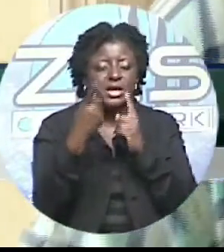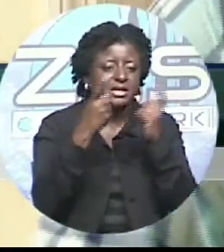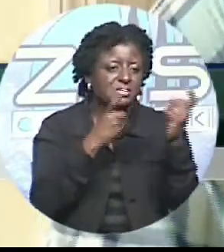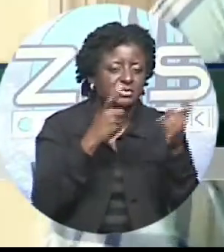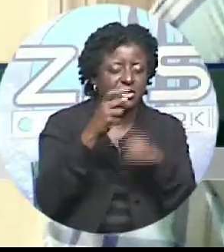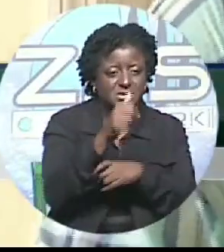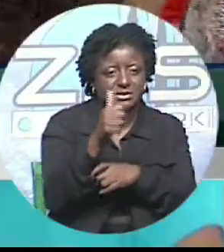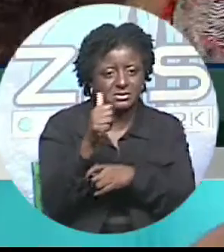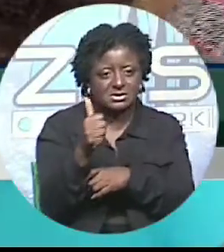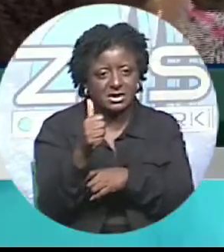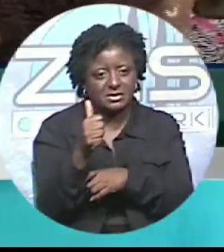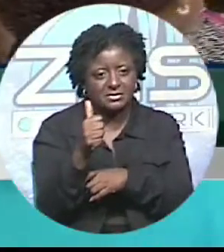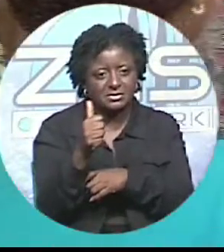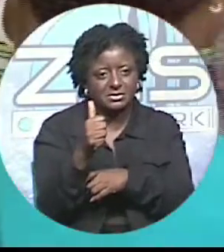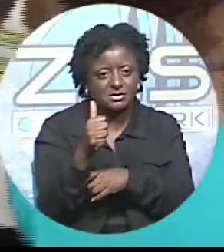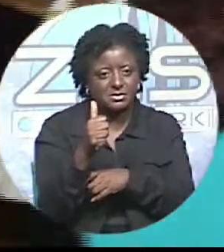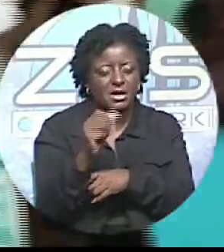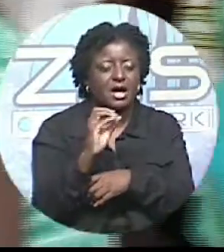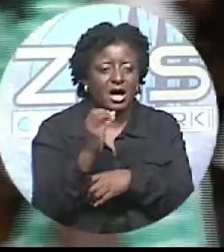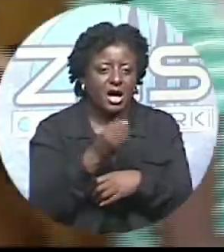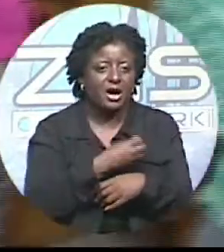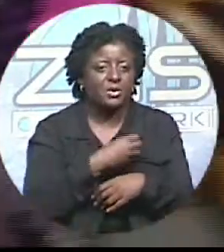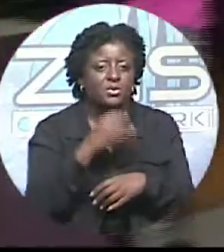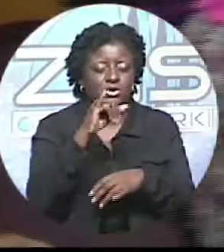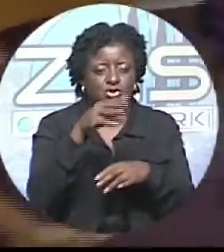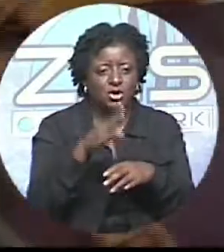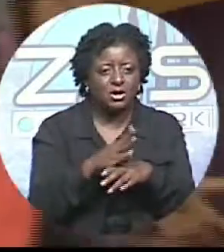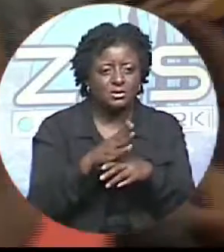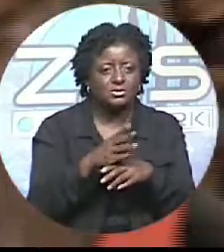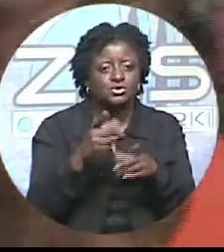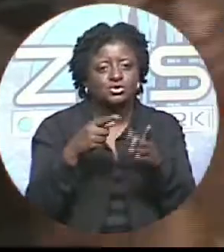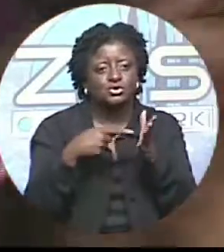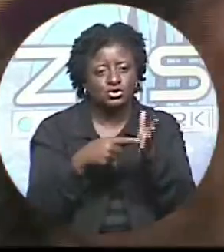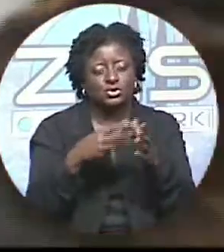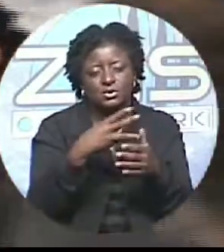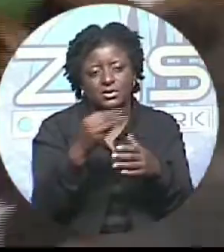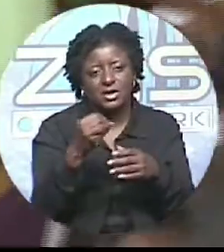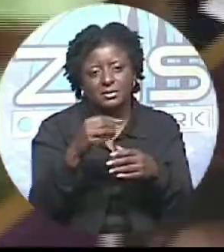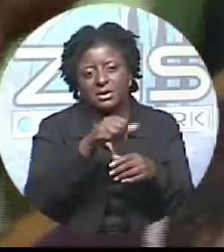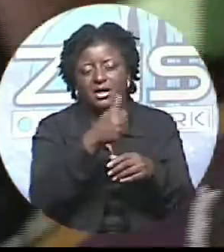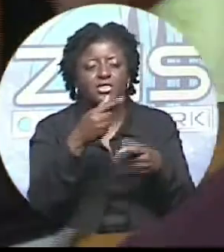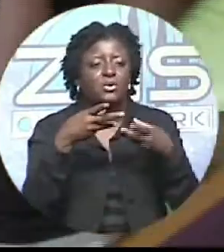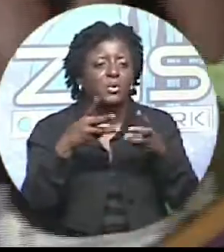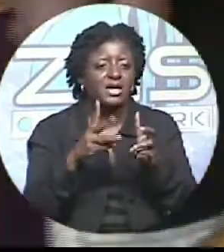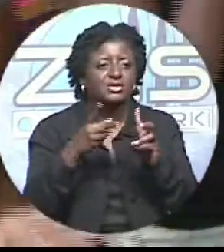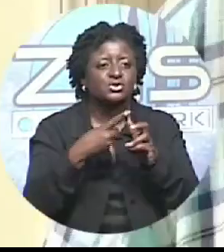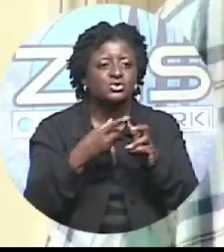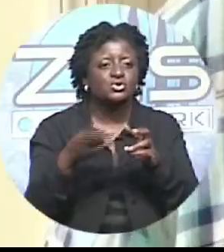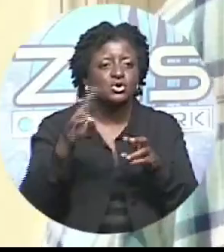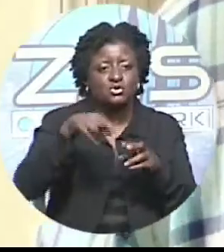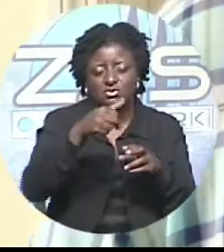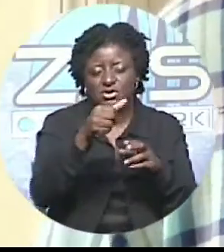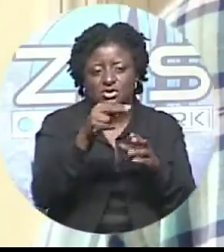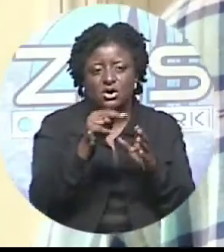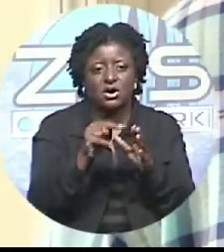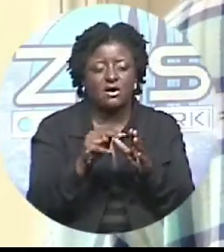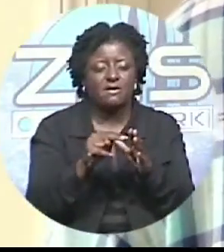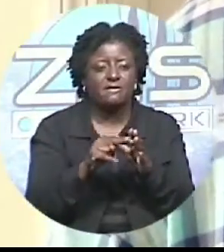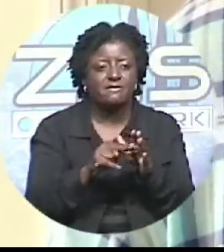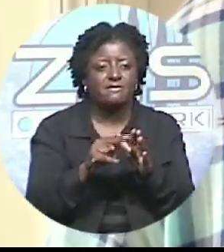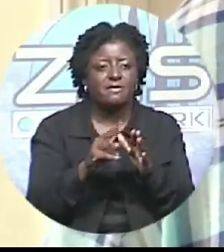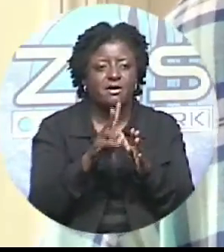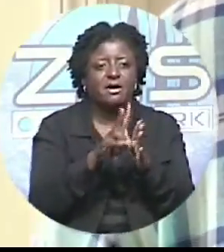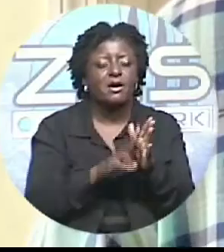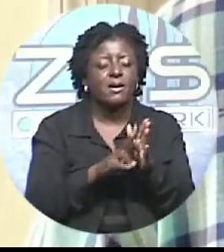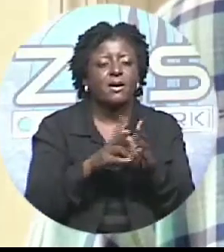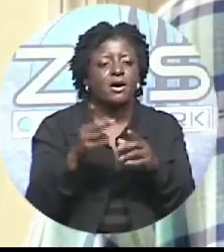from one way. And so our job is to show them the alternative. There were skits and dramas on bullying and how